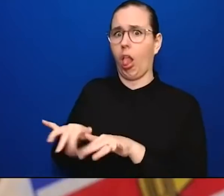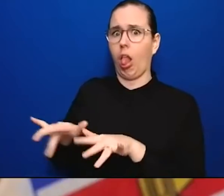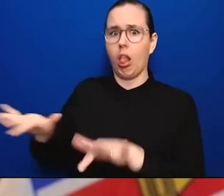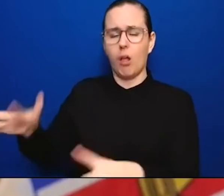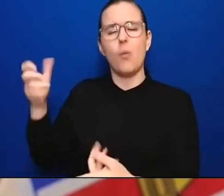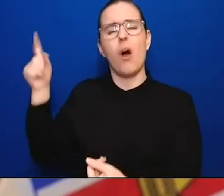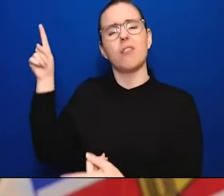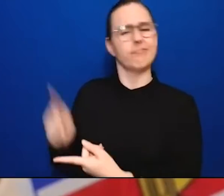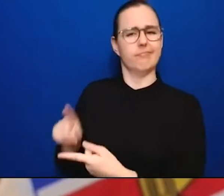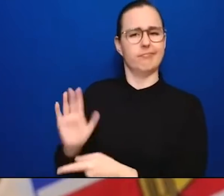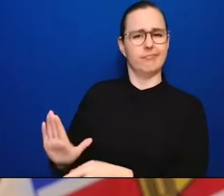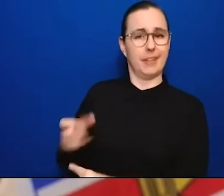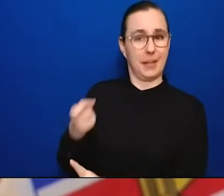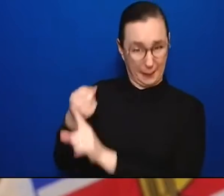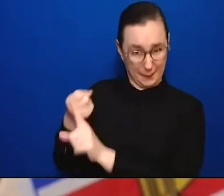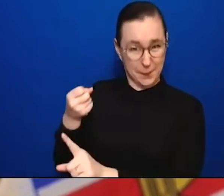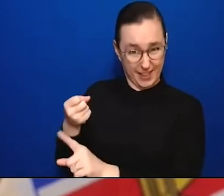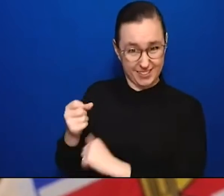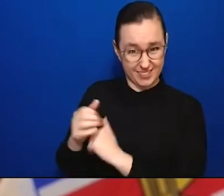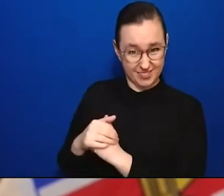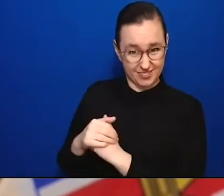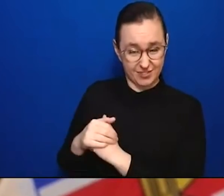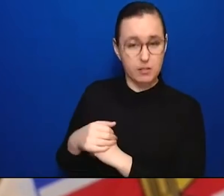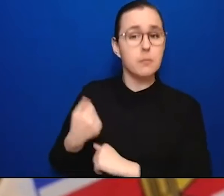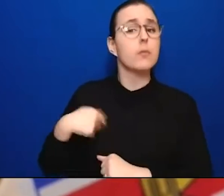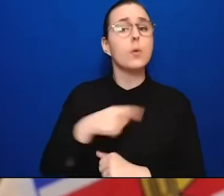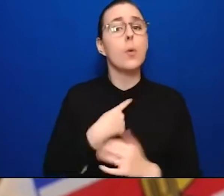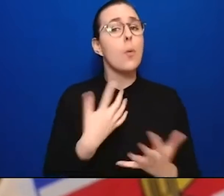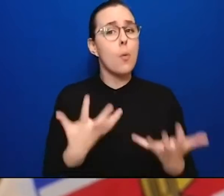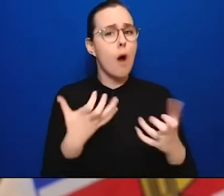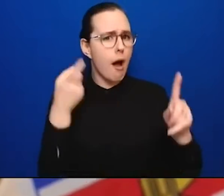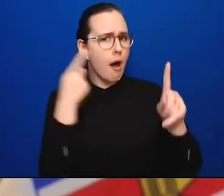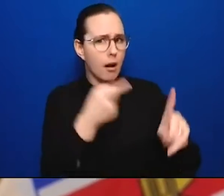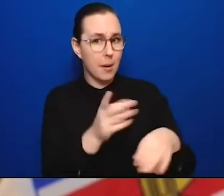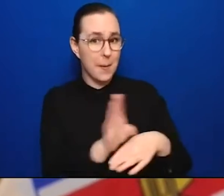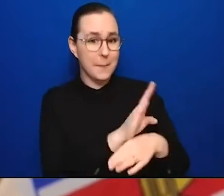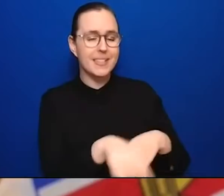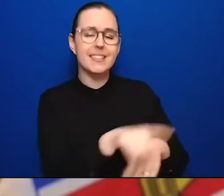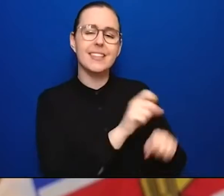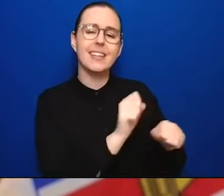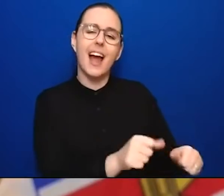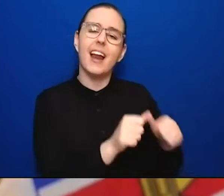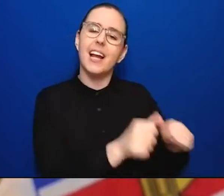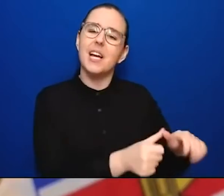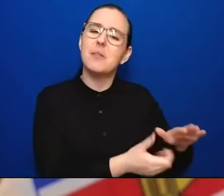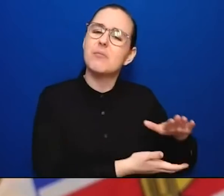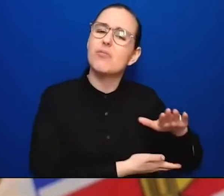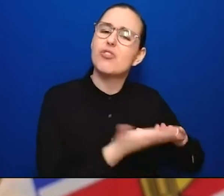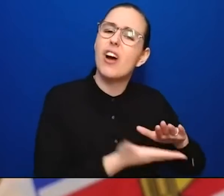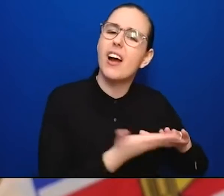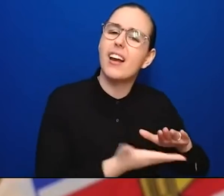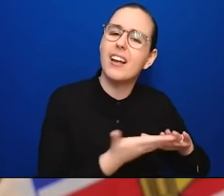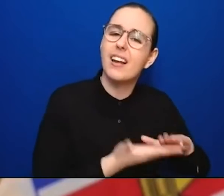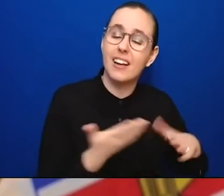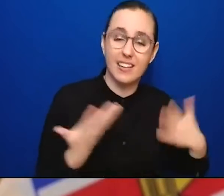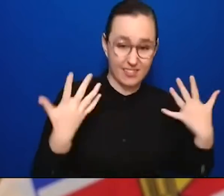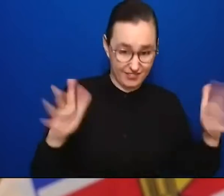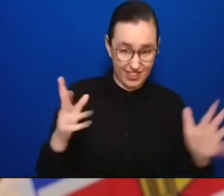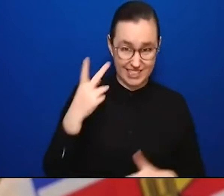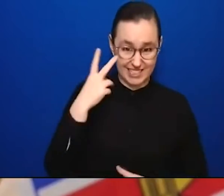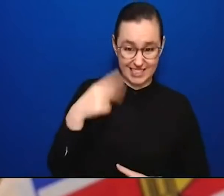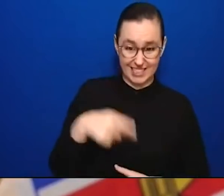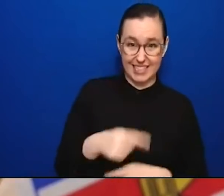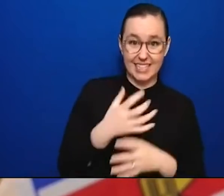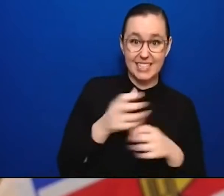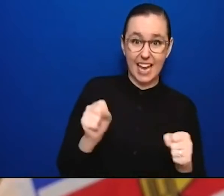business continuity, and we know that this has proven to work to keep businesses open and to safely manage. This order